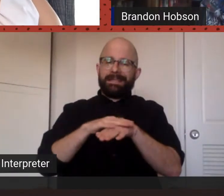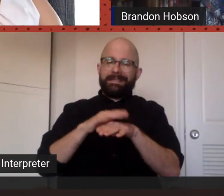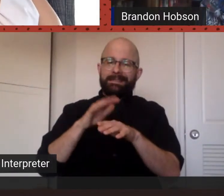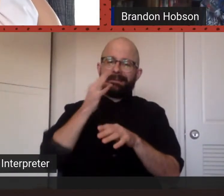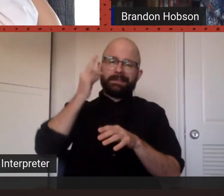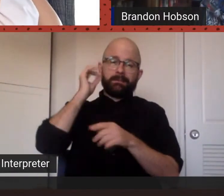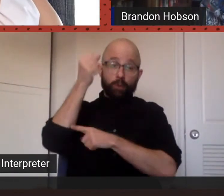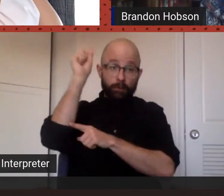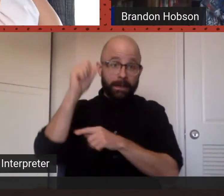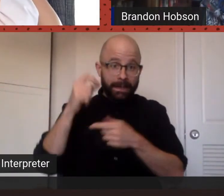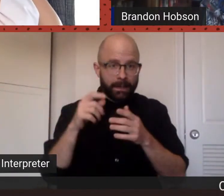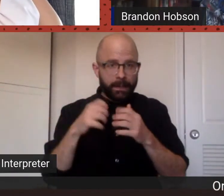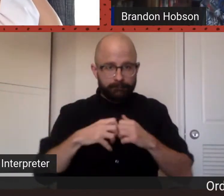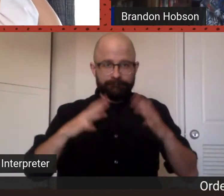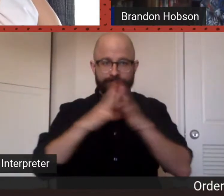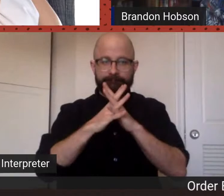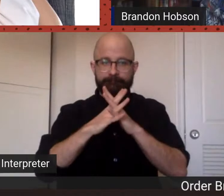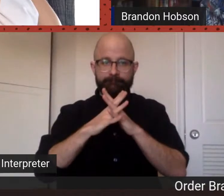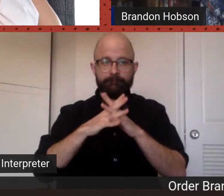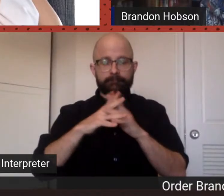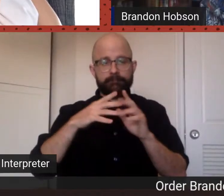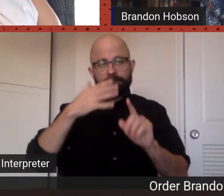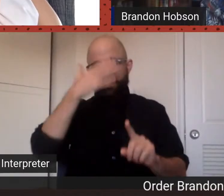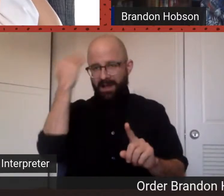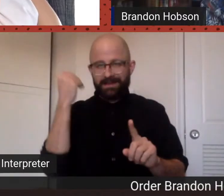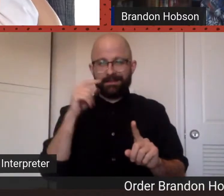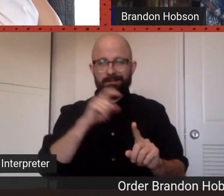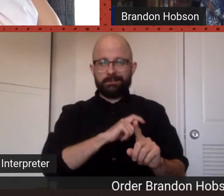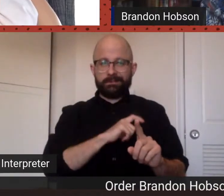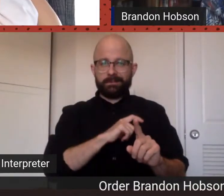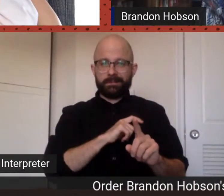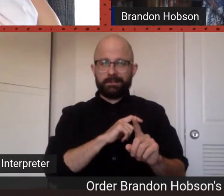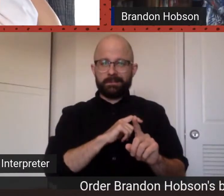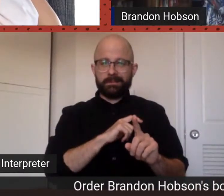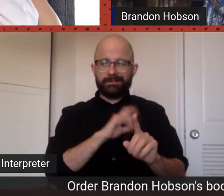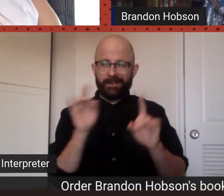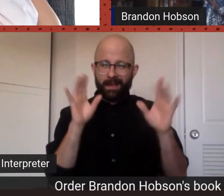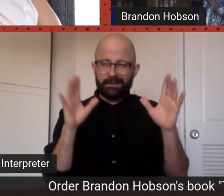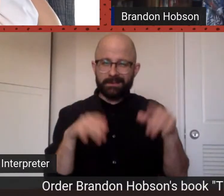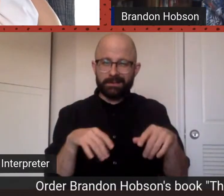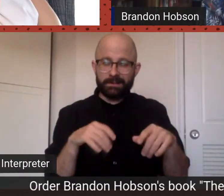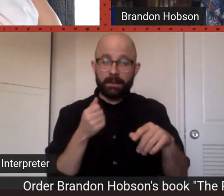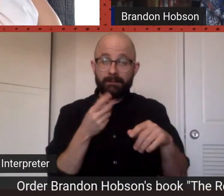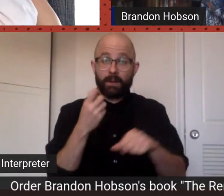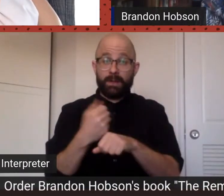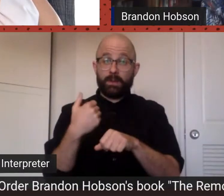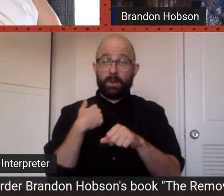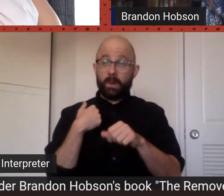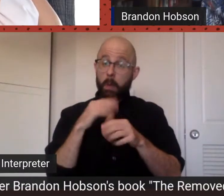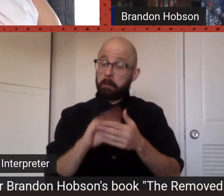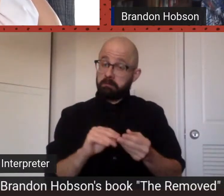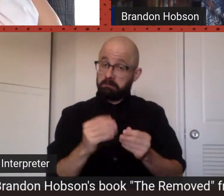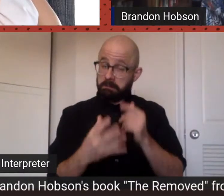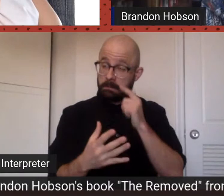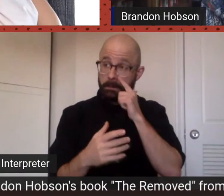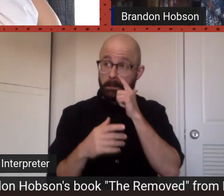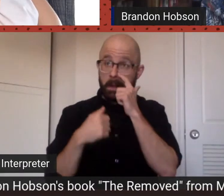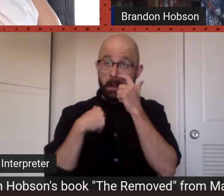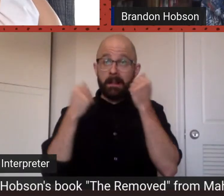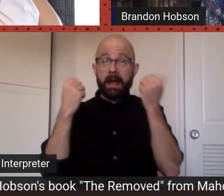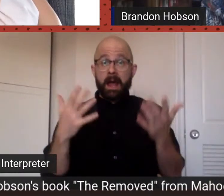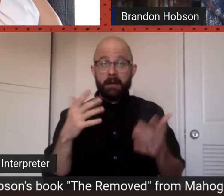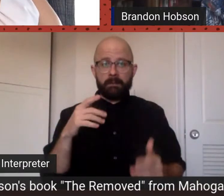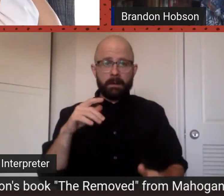and due to the violence. And a few years ago, there's a lot of